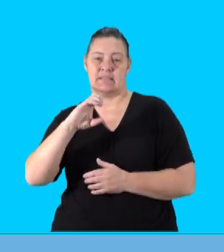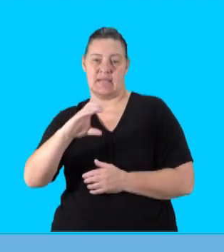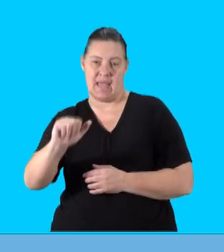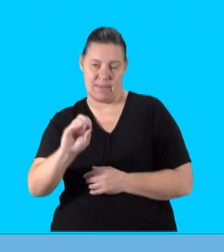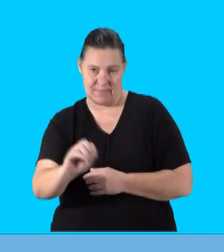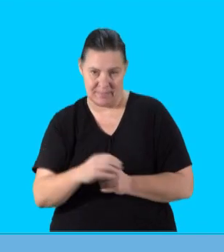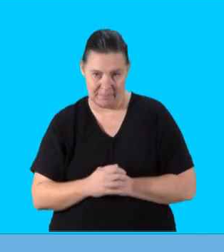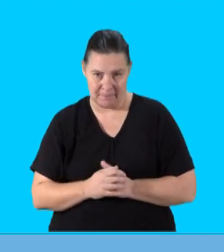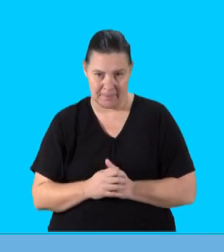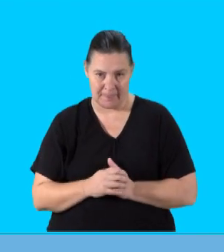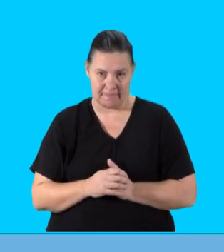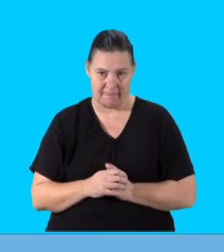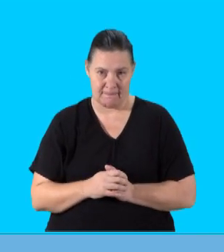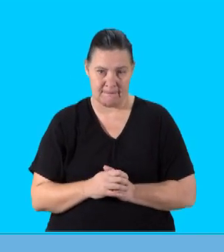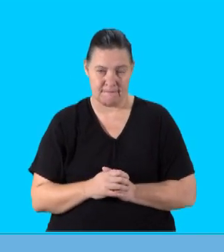calcium.